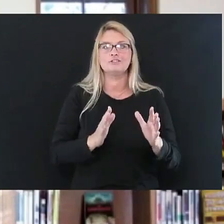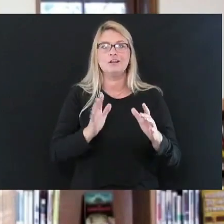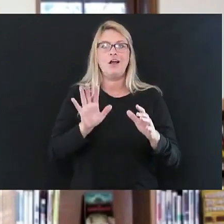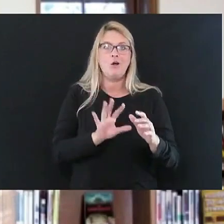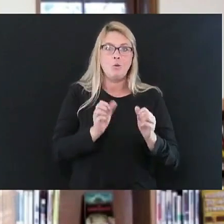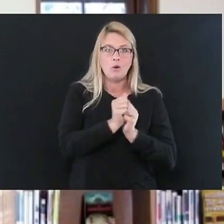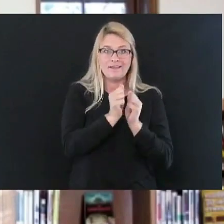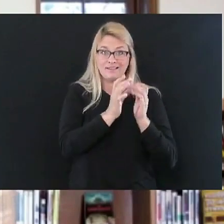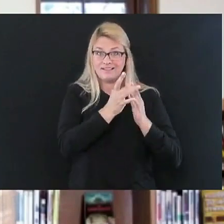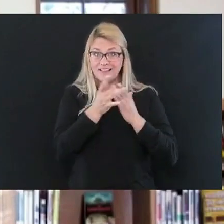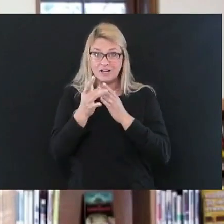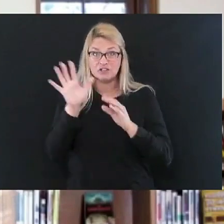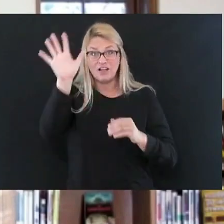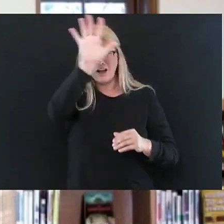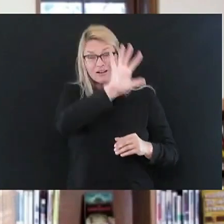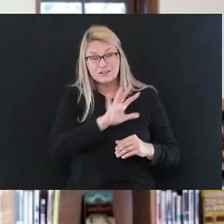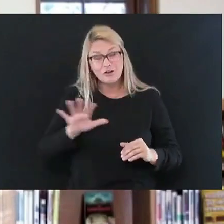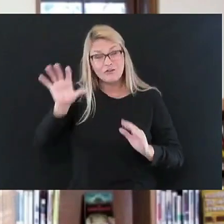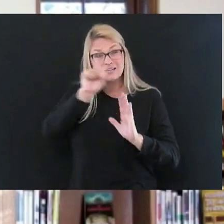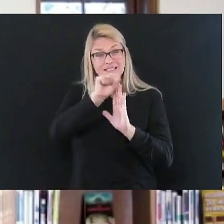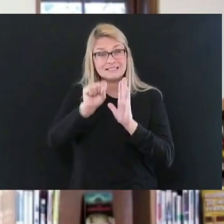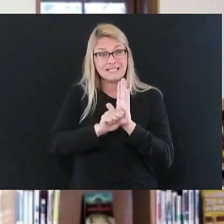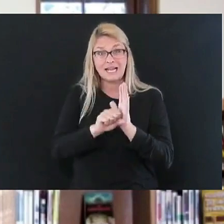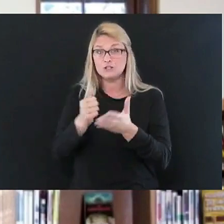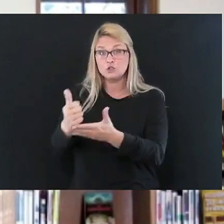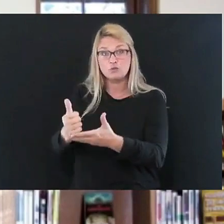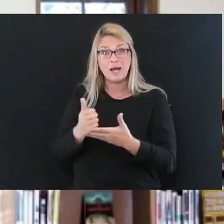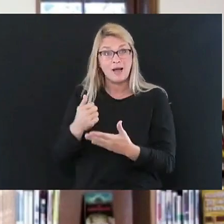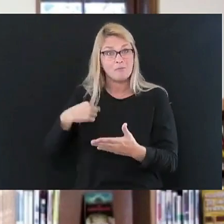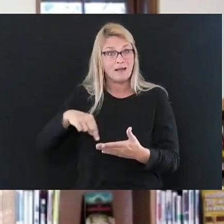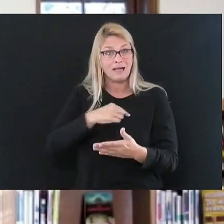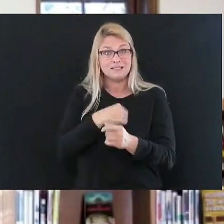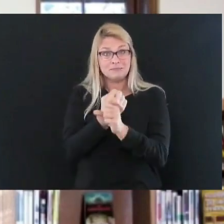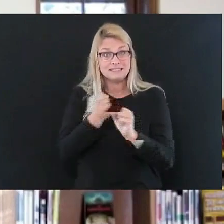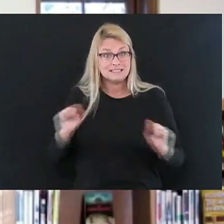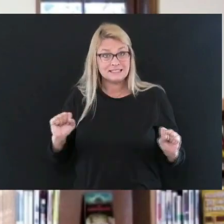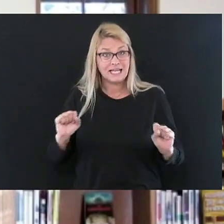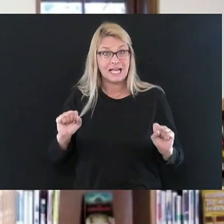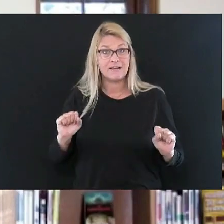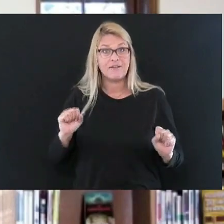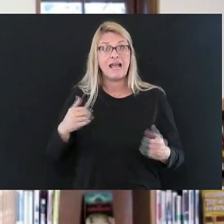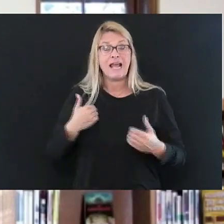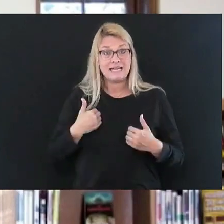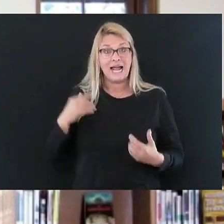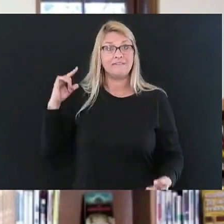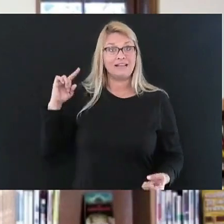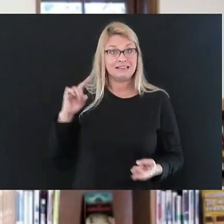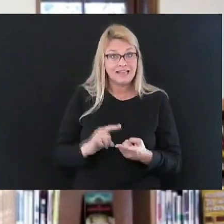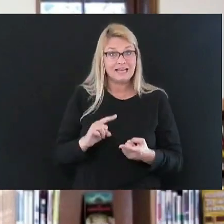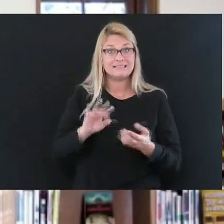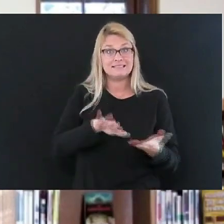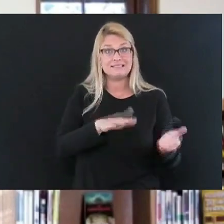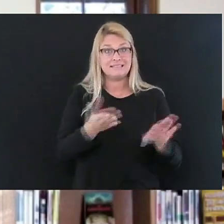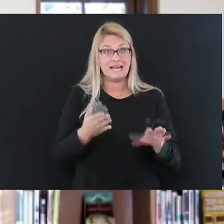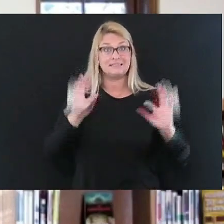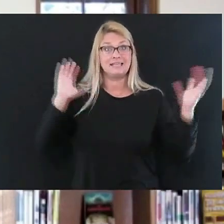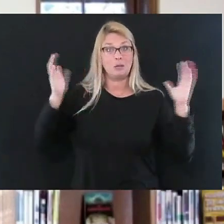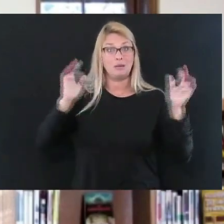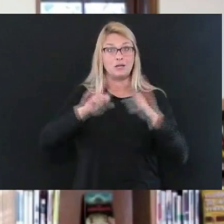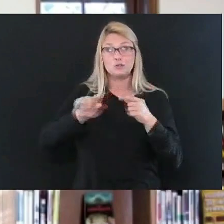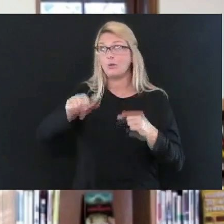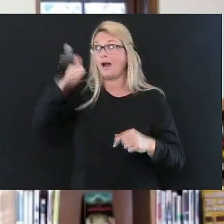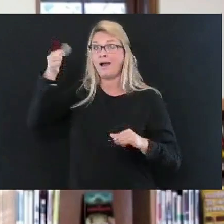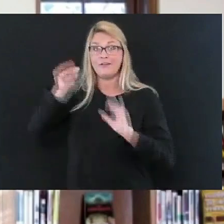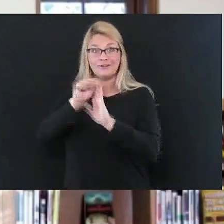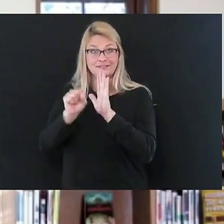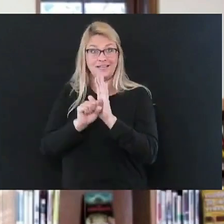state to help mitigate the effort, which is why we do have very less deaths across the state compared to other